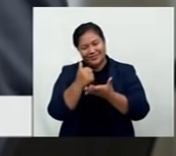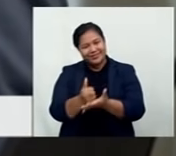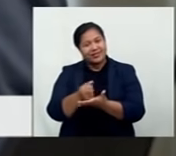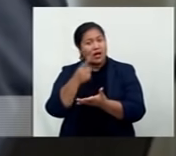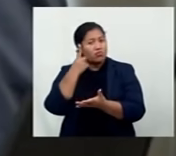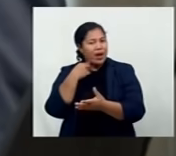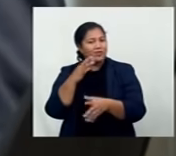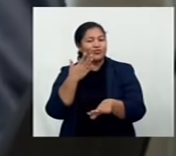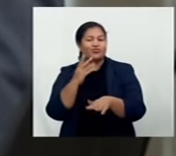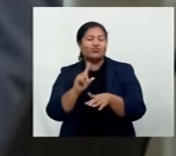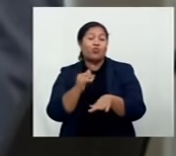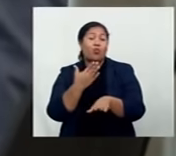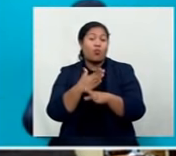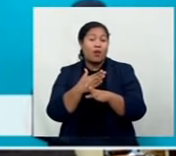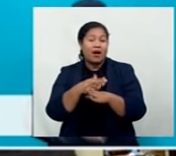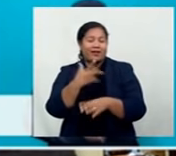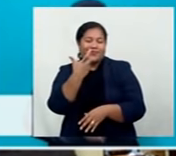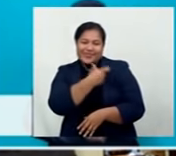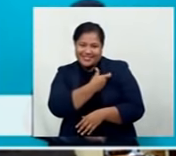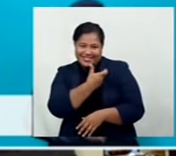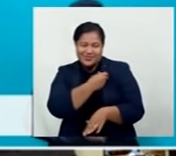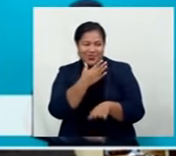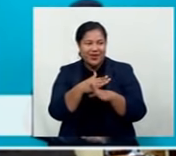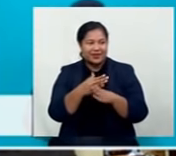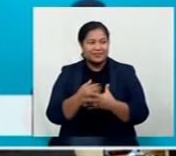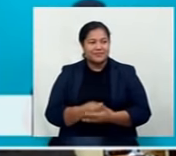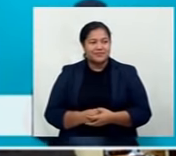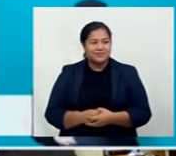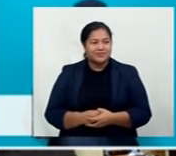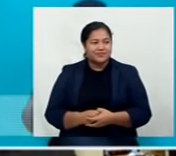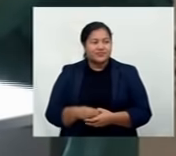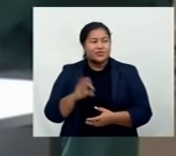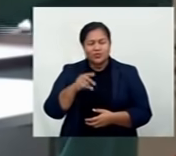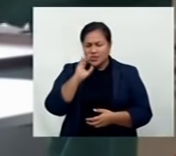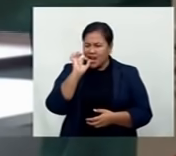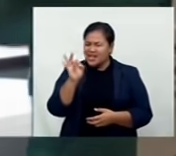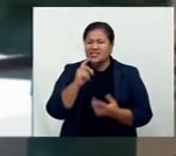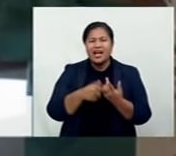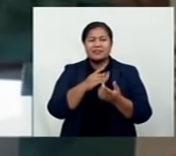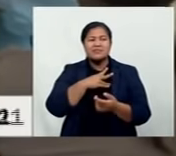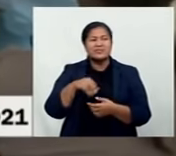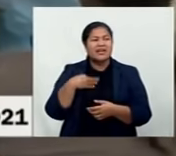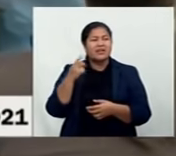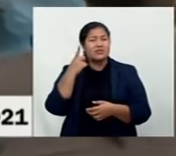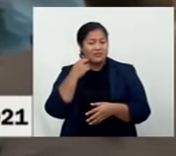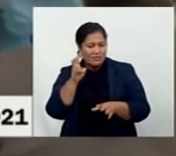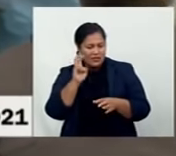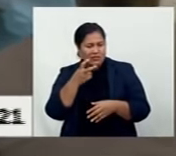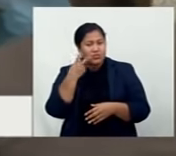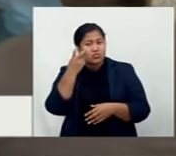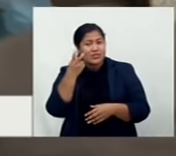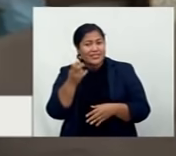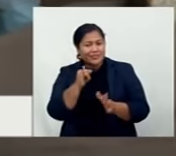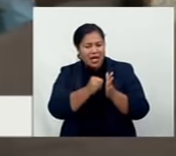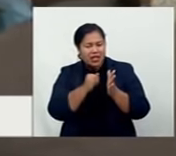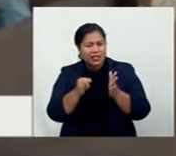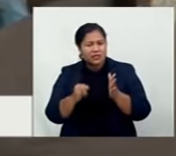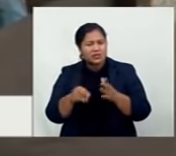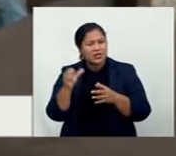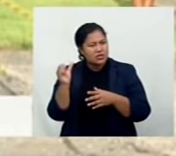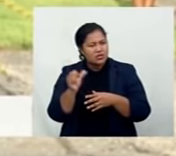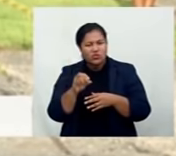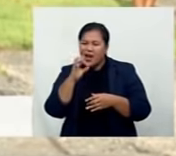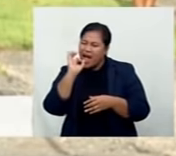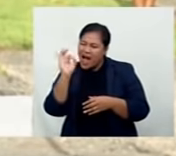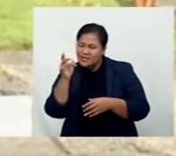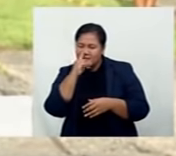driving the vaccination message home. I brought this up yesterday with the minister to mobilize the tourism industry to convince people